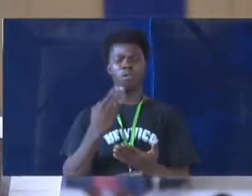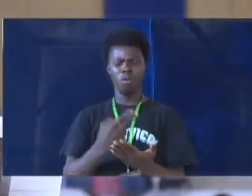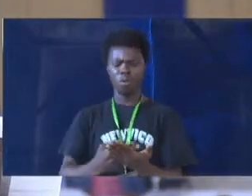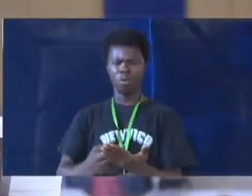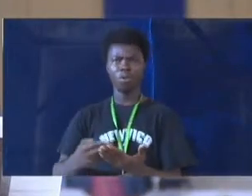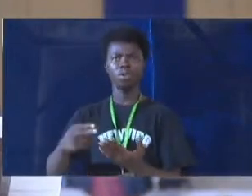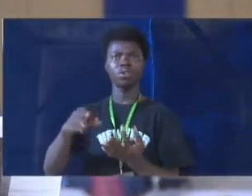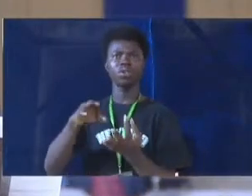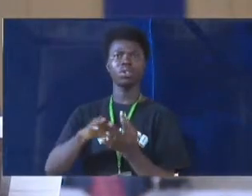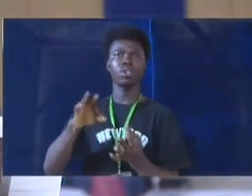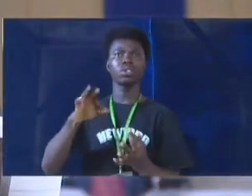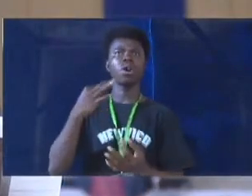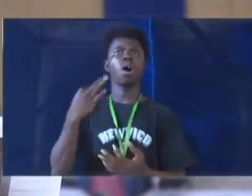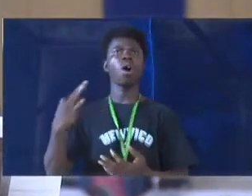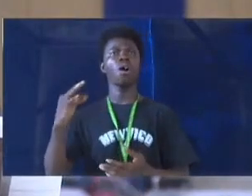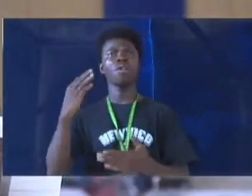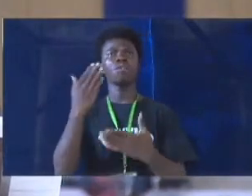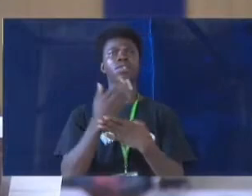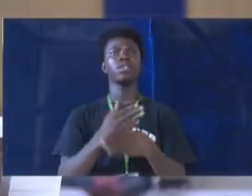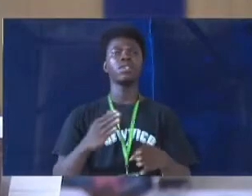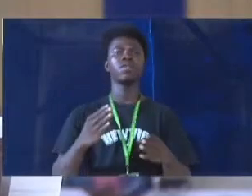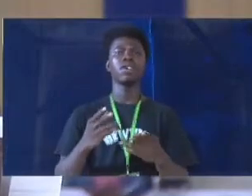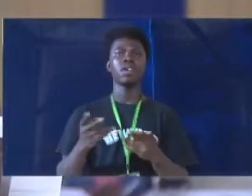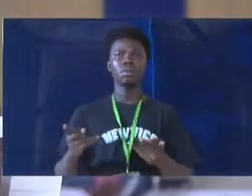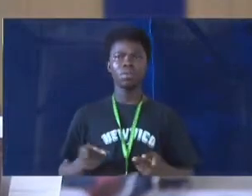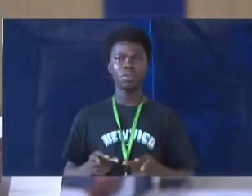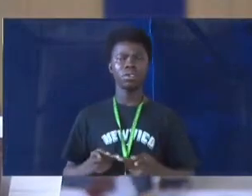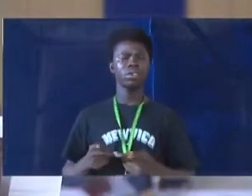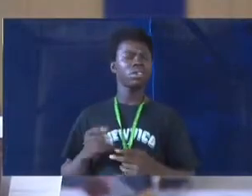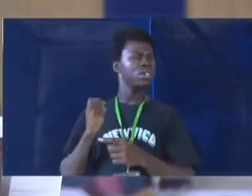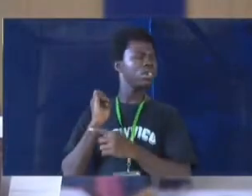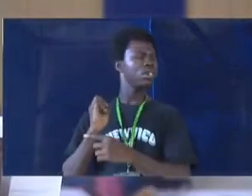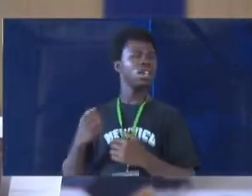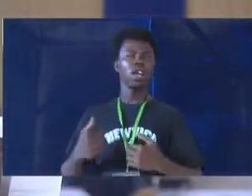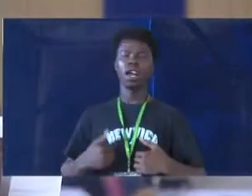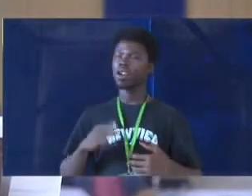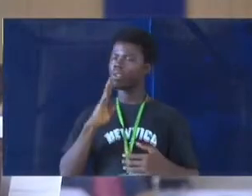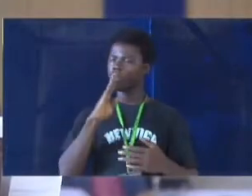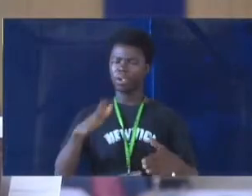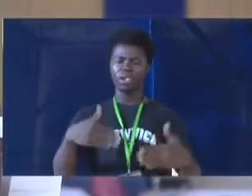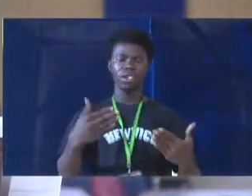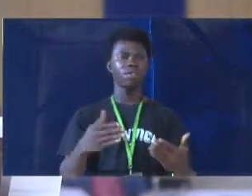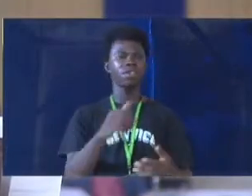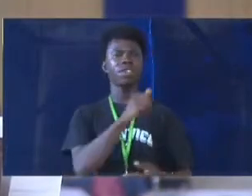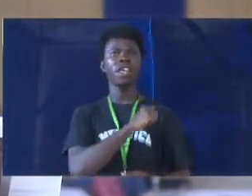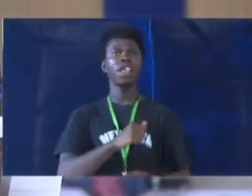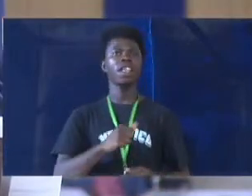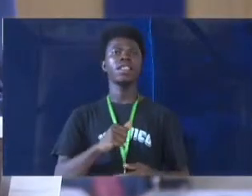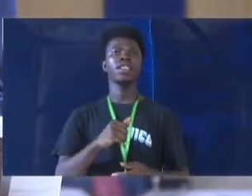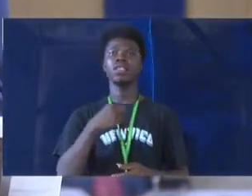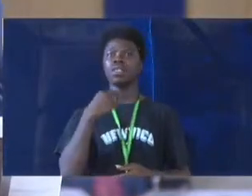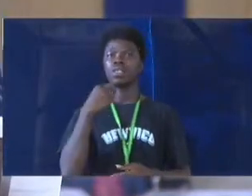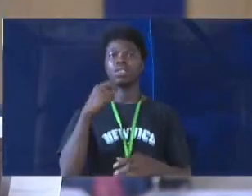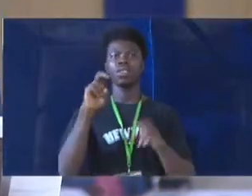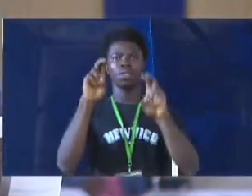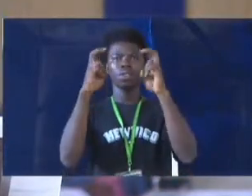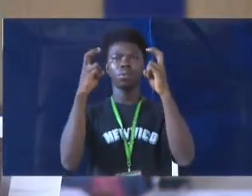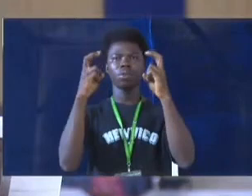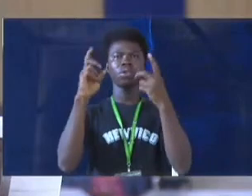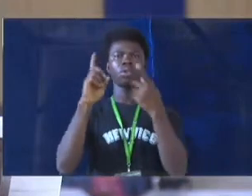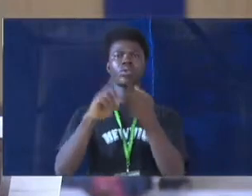of Divine Repositioning. I have been given the topic to speak on, which is from